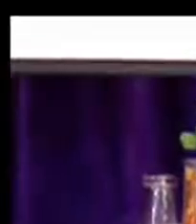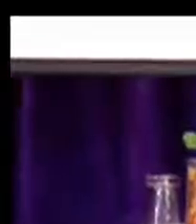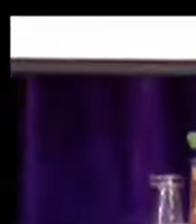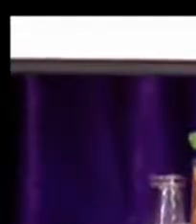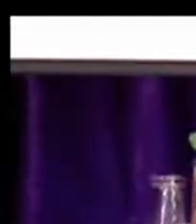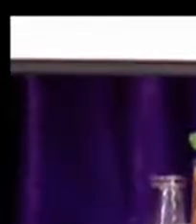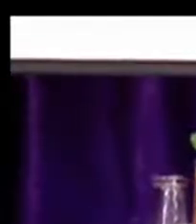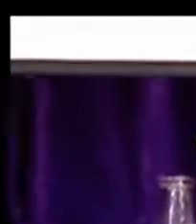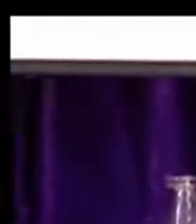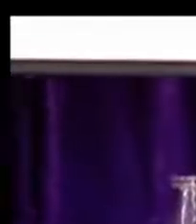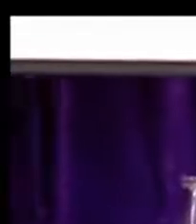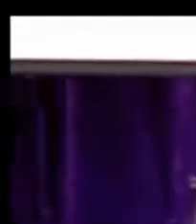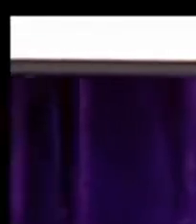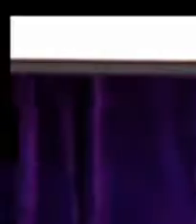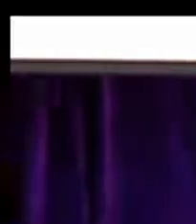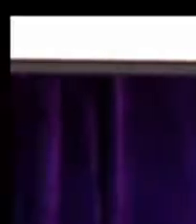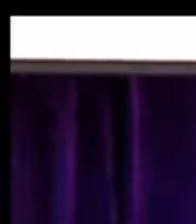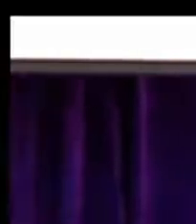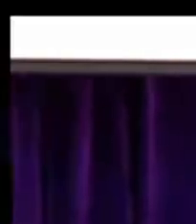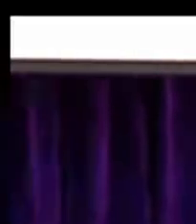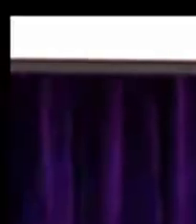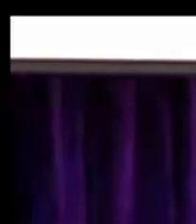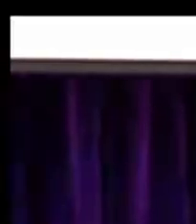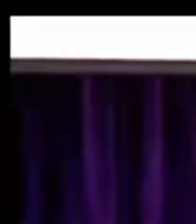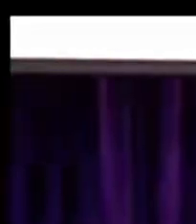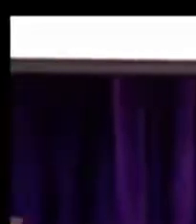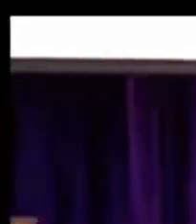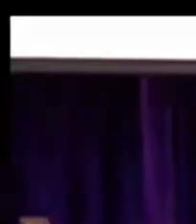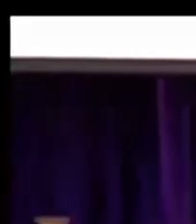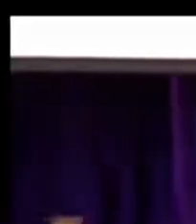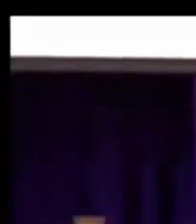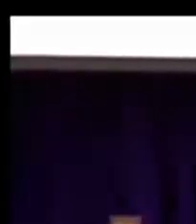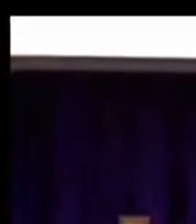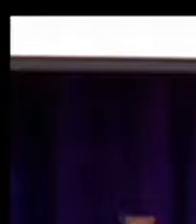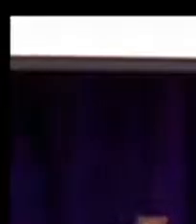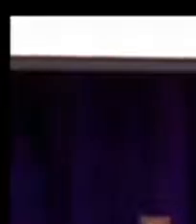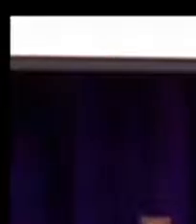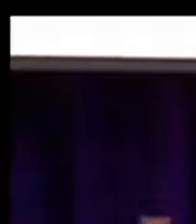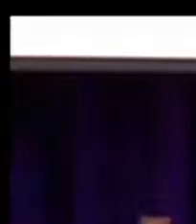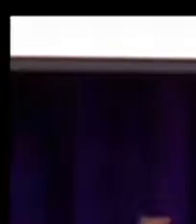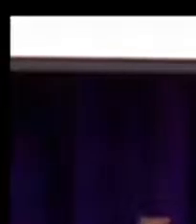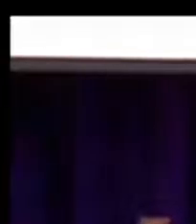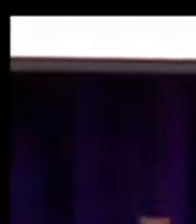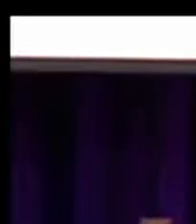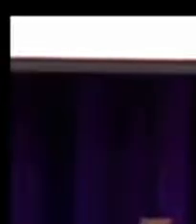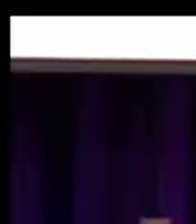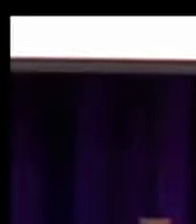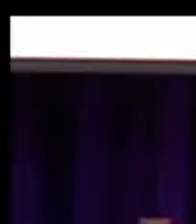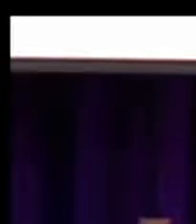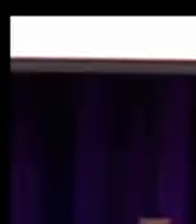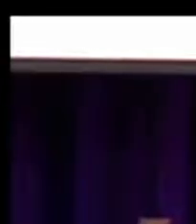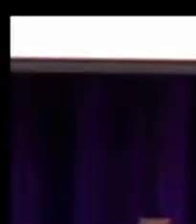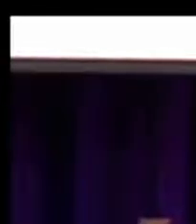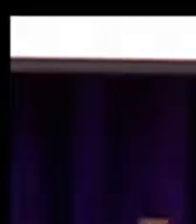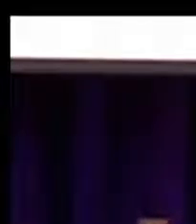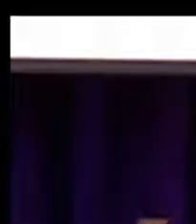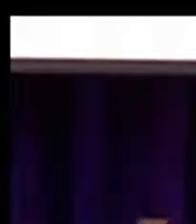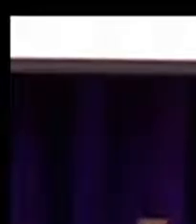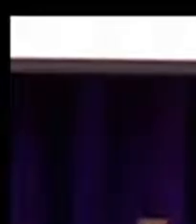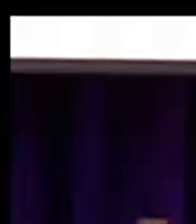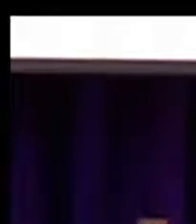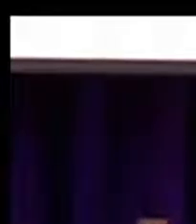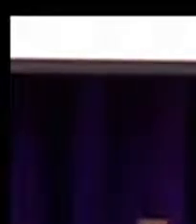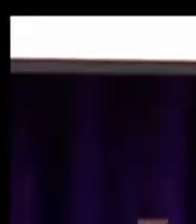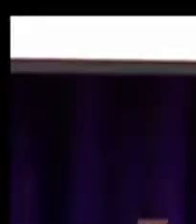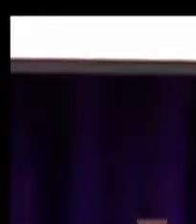yet. Maar jy het besluit, man, die ding wat ek aangedoen is, gaan my